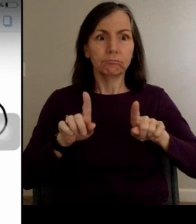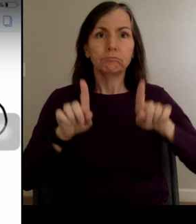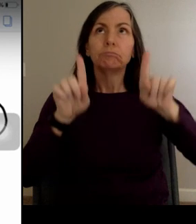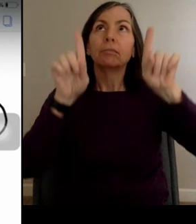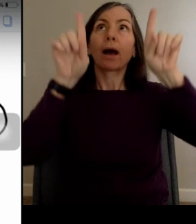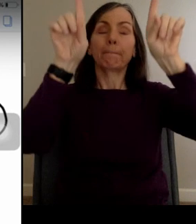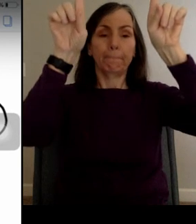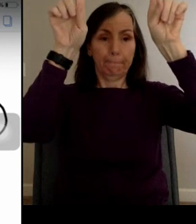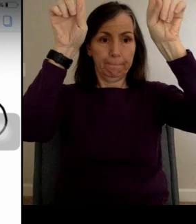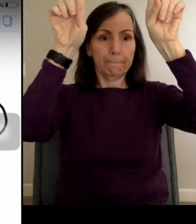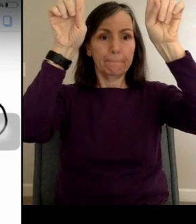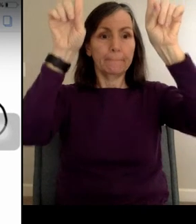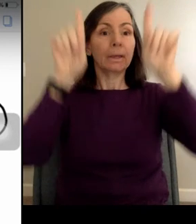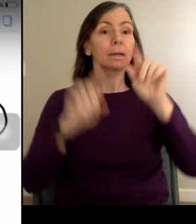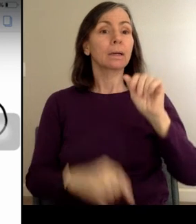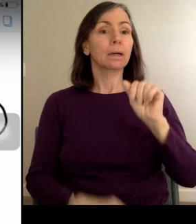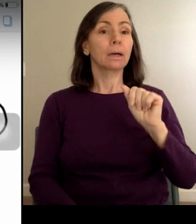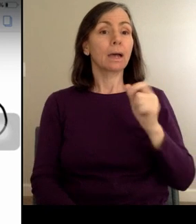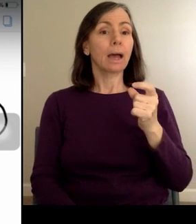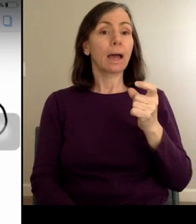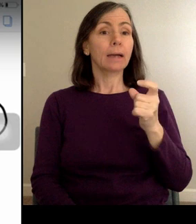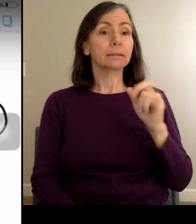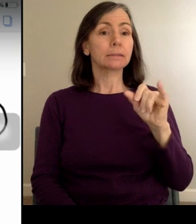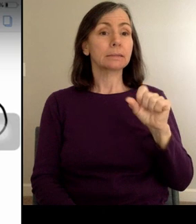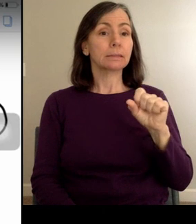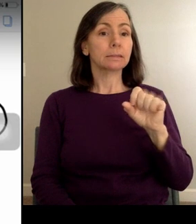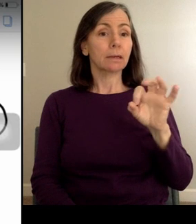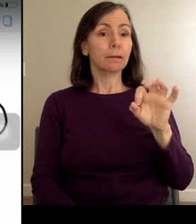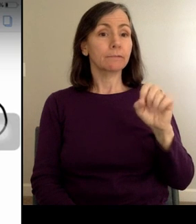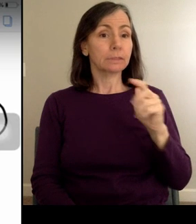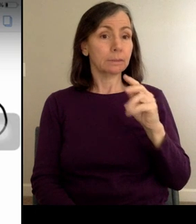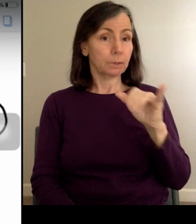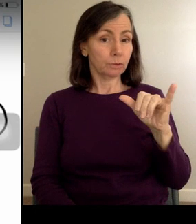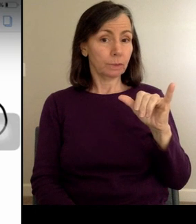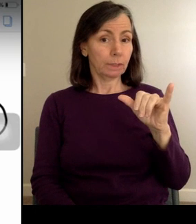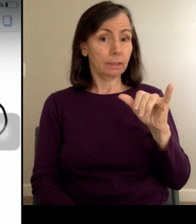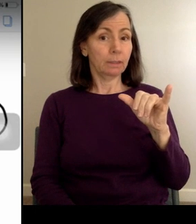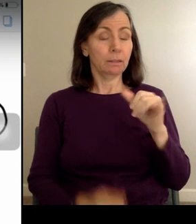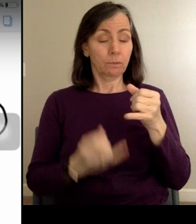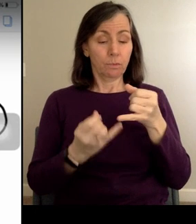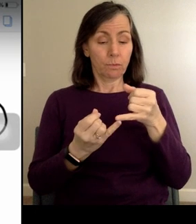and say x equals negative 3.